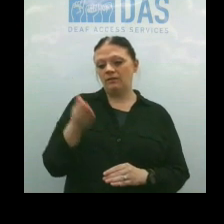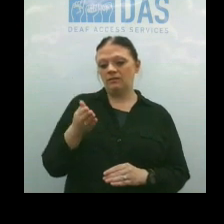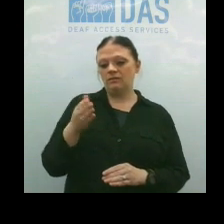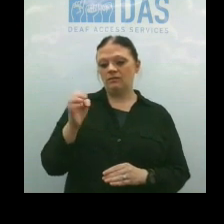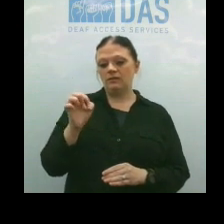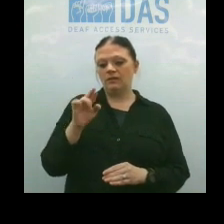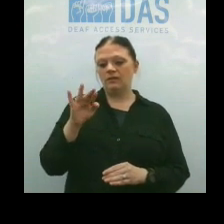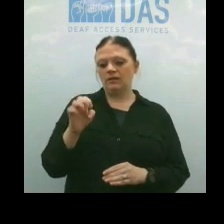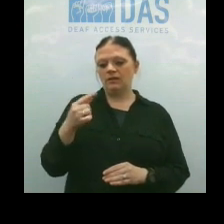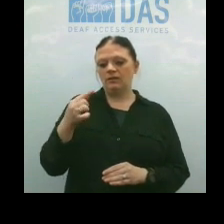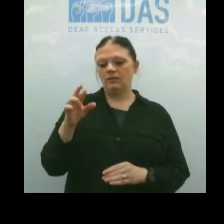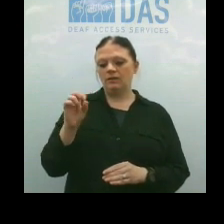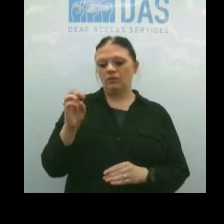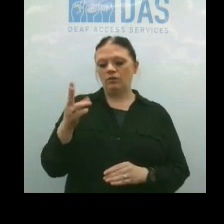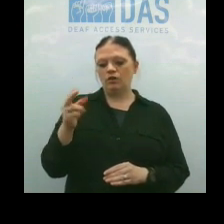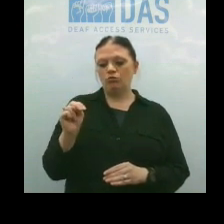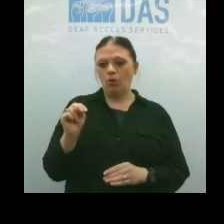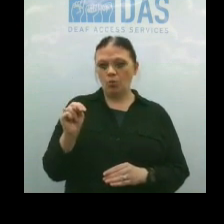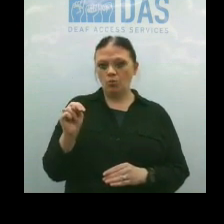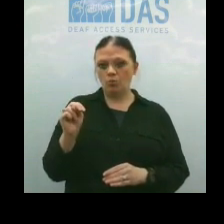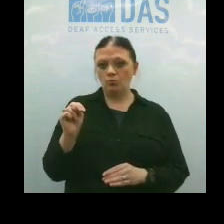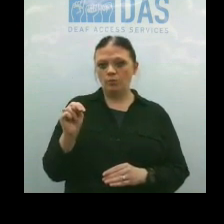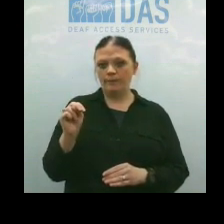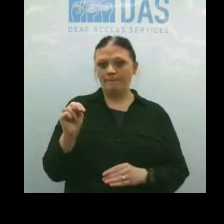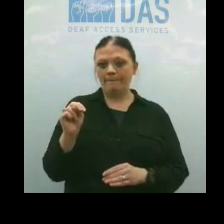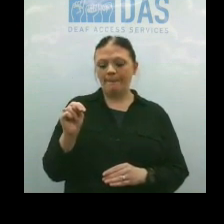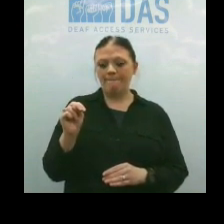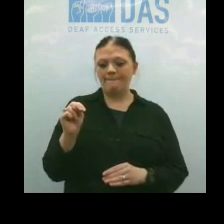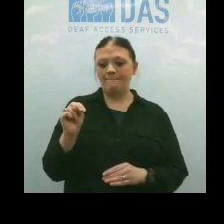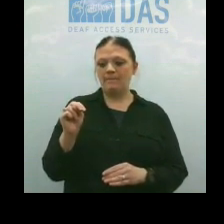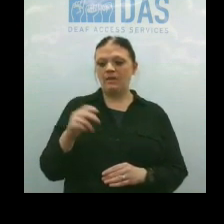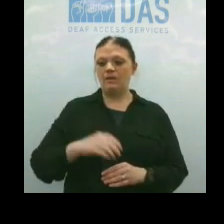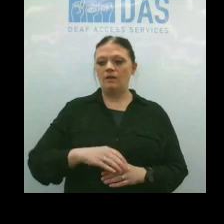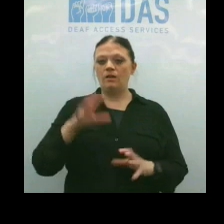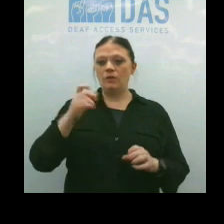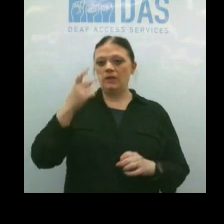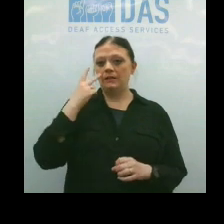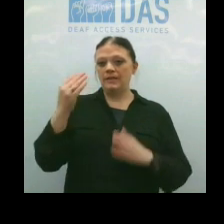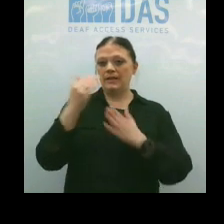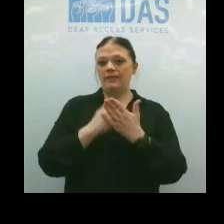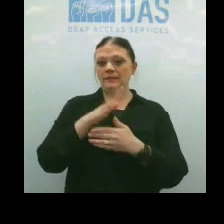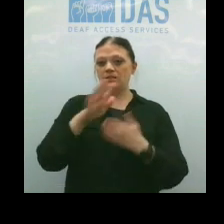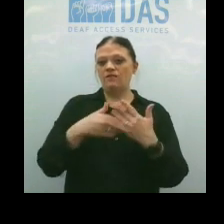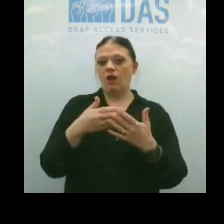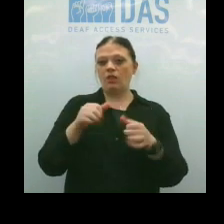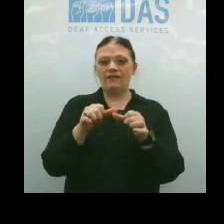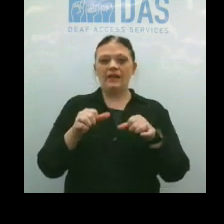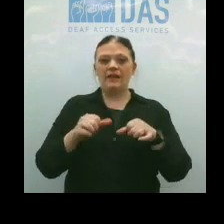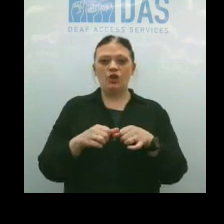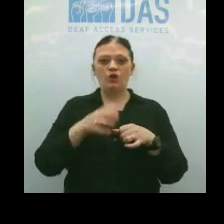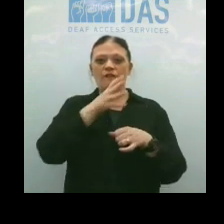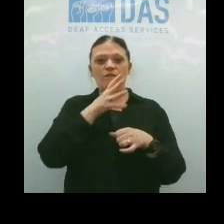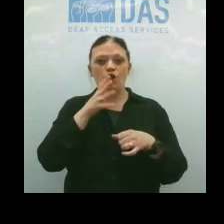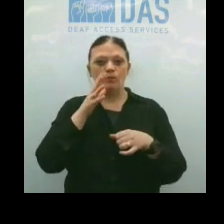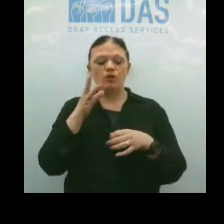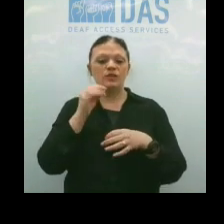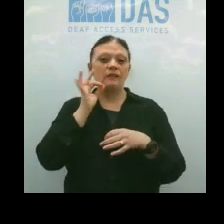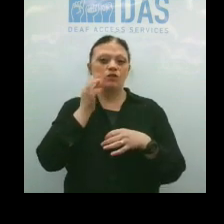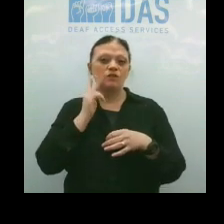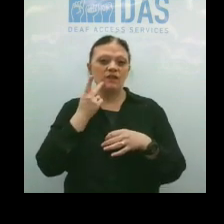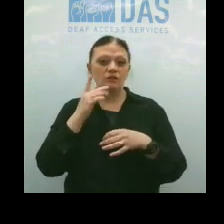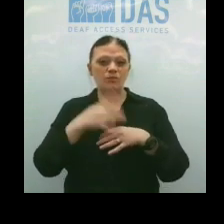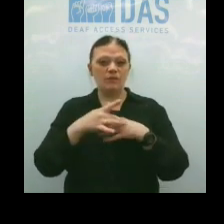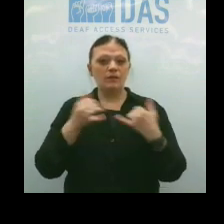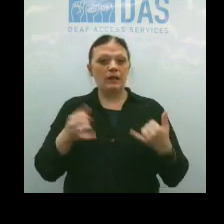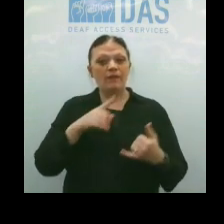erie.gov/ErieGrown, excuse me, ErieGrown, to get and see a list of all the area farmers and the produce that is available right now. And there